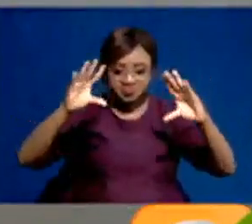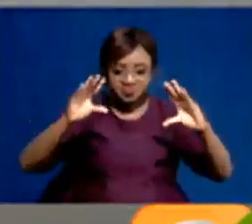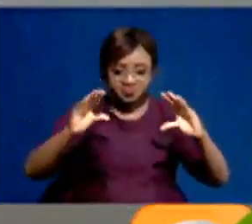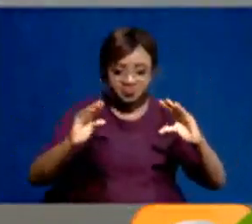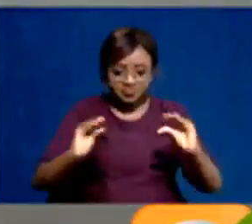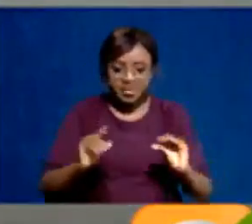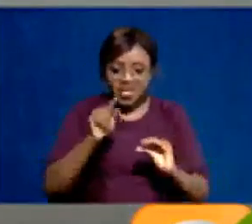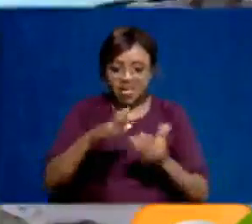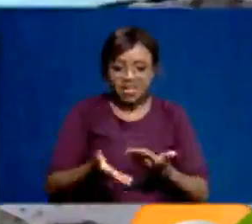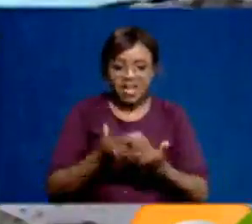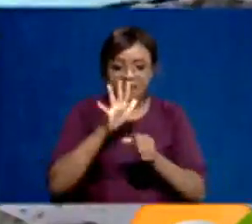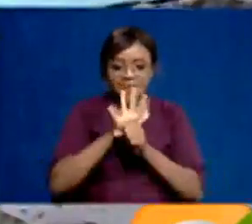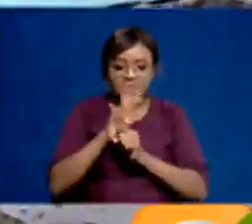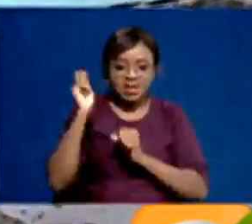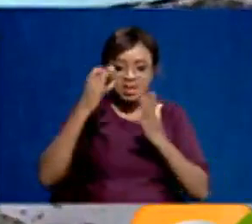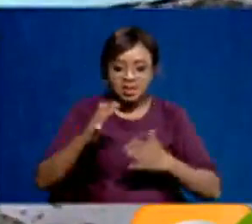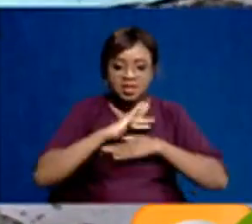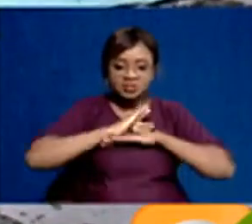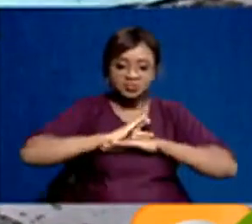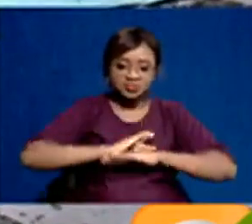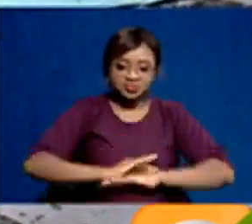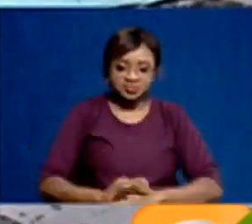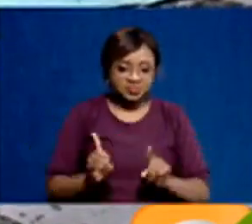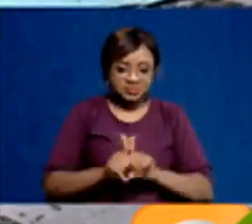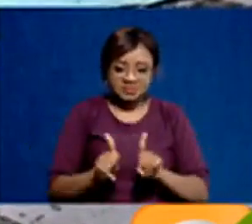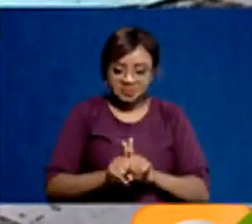of Kenyans living in makeshift shelters across the country.